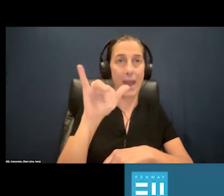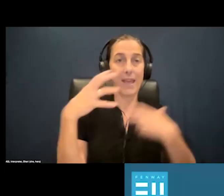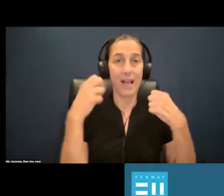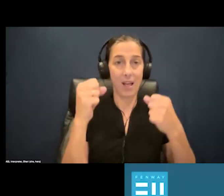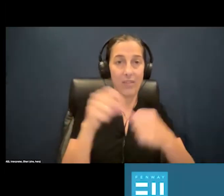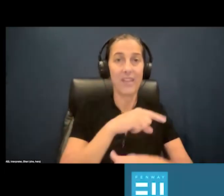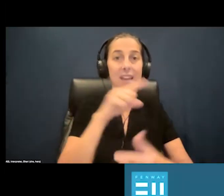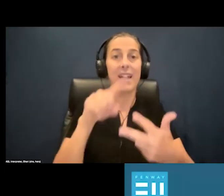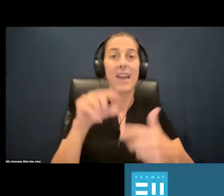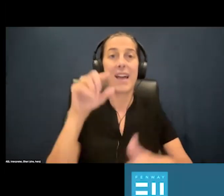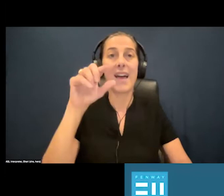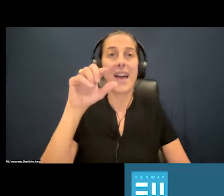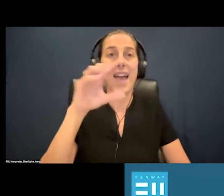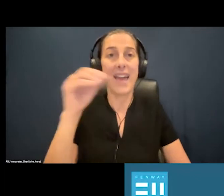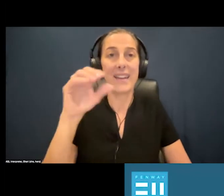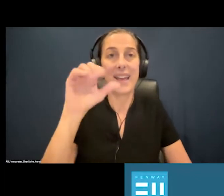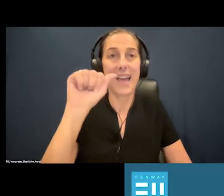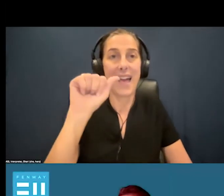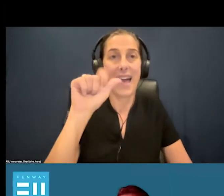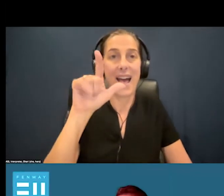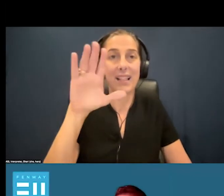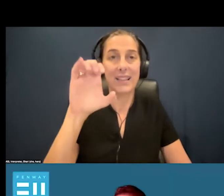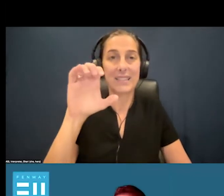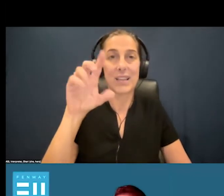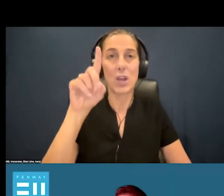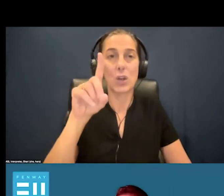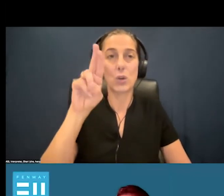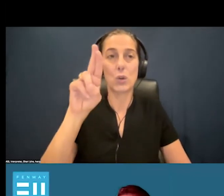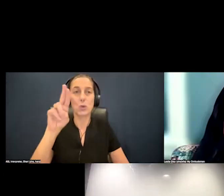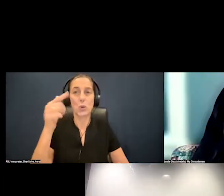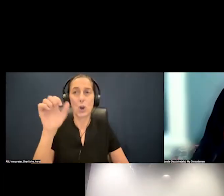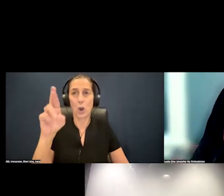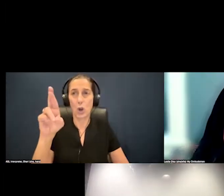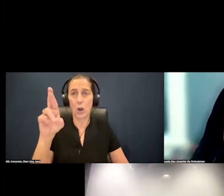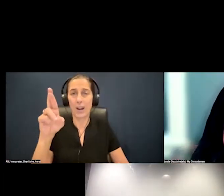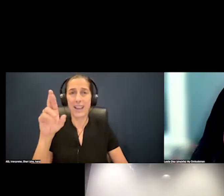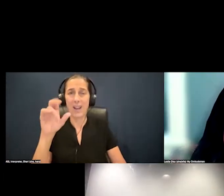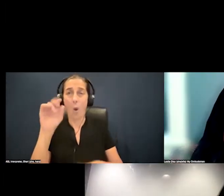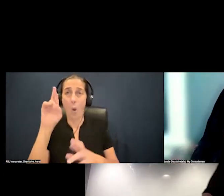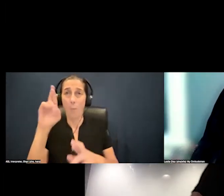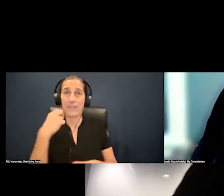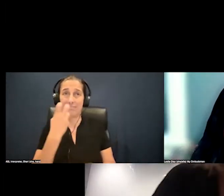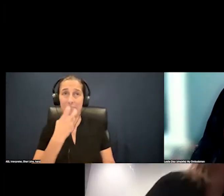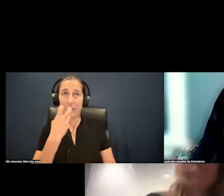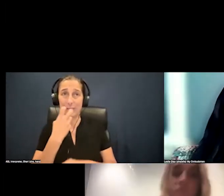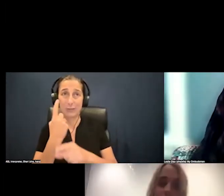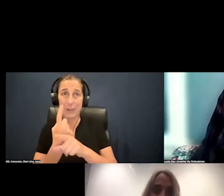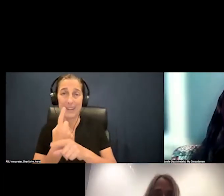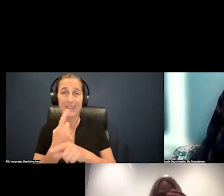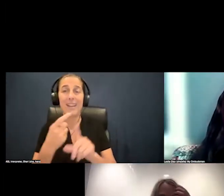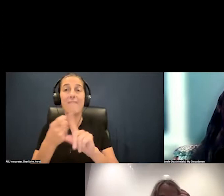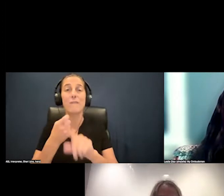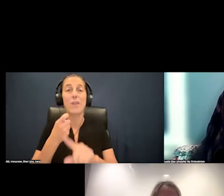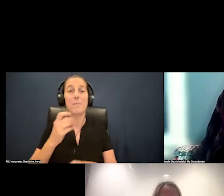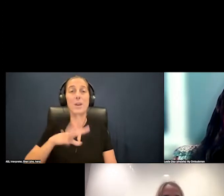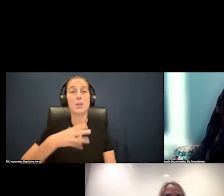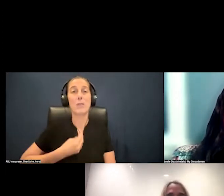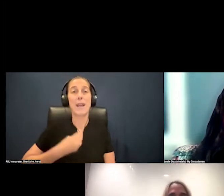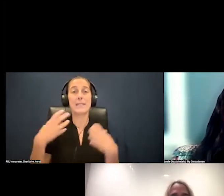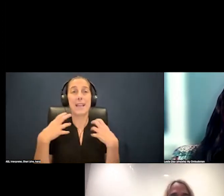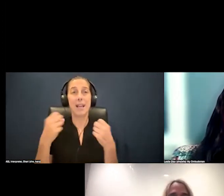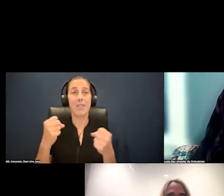Duker. I'm sorry if I mispronounced that, and I hope you will correct me if that is the case, from Trans Health